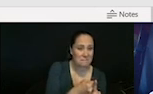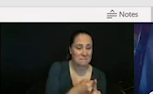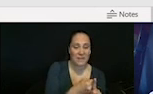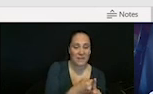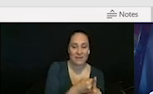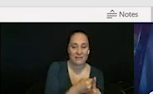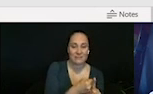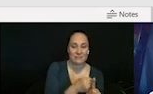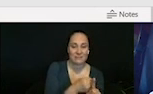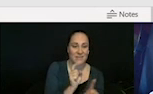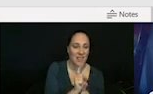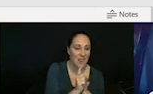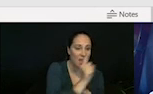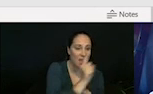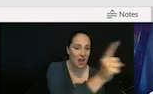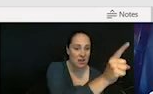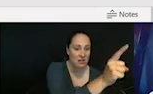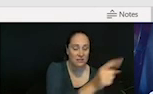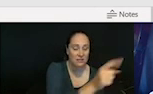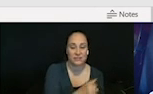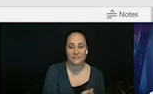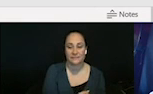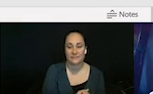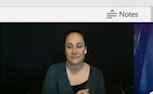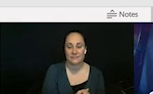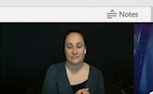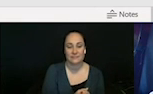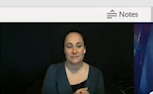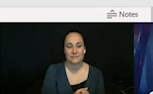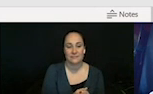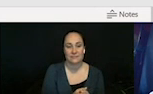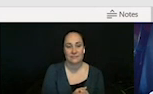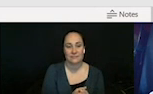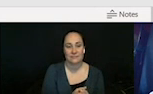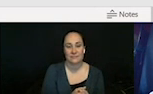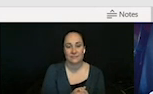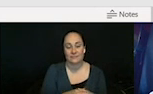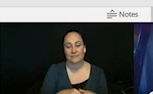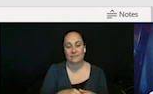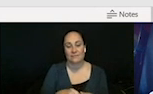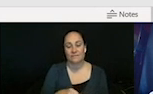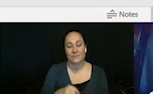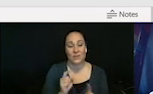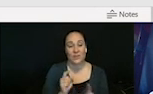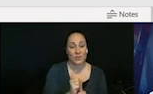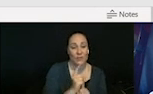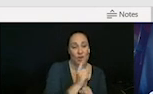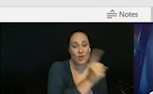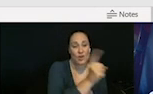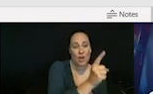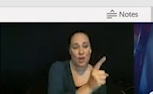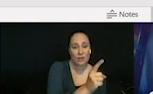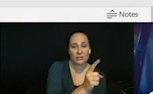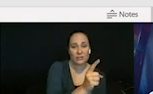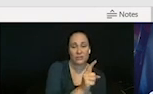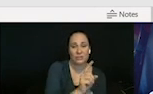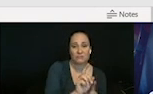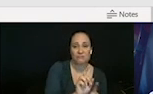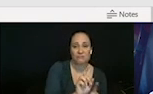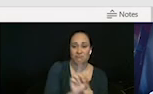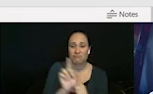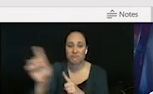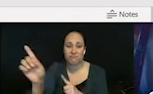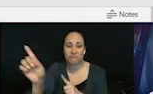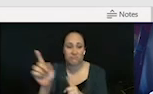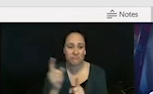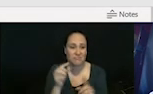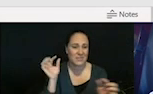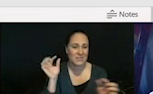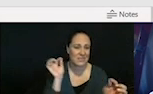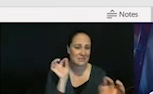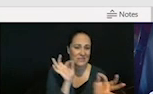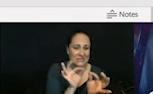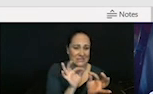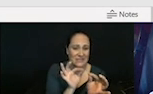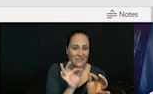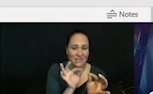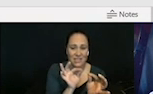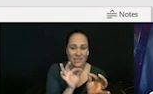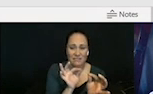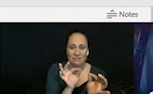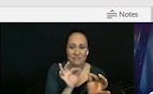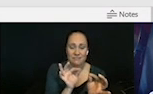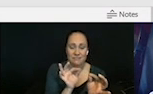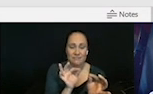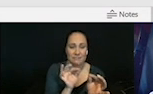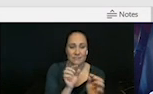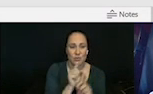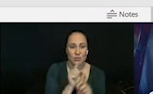the benefit of all that rotational velocity. If you launch in a certain direction from certain places, you already have done some of the